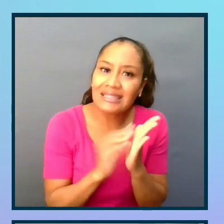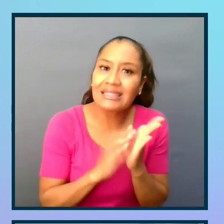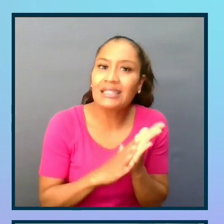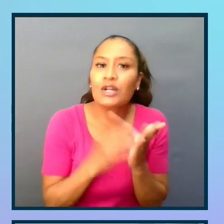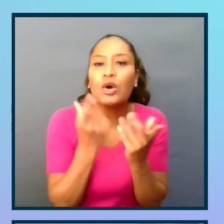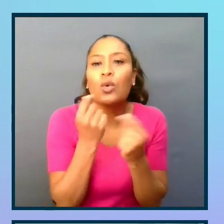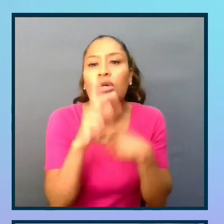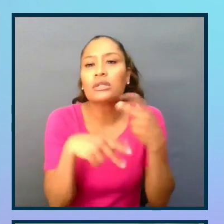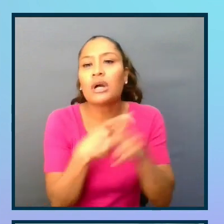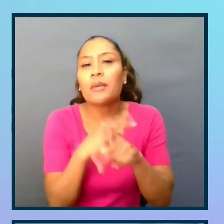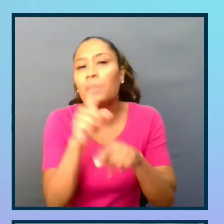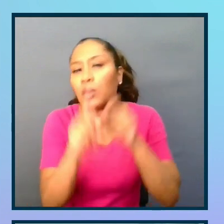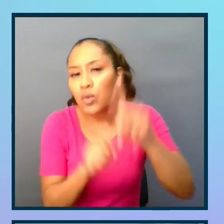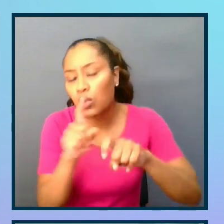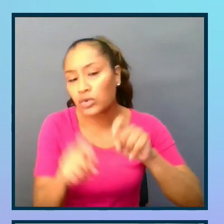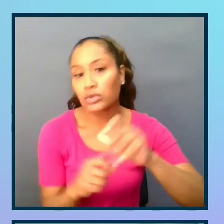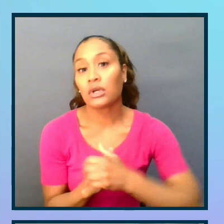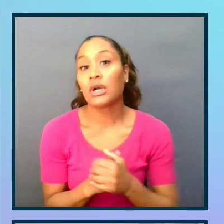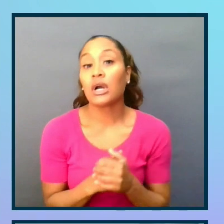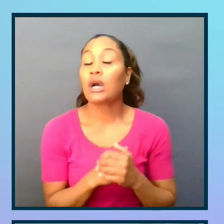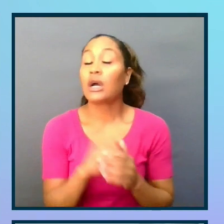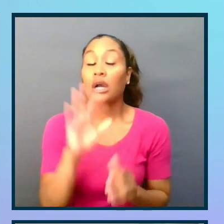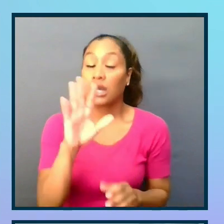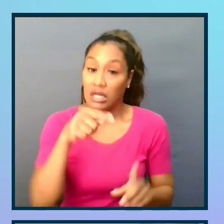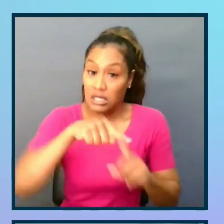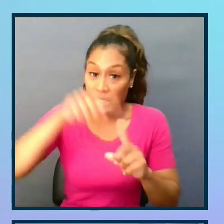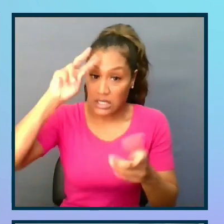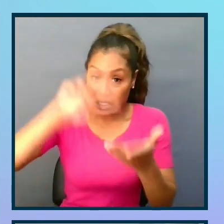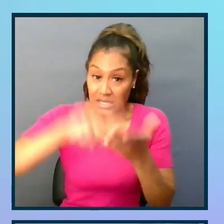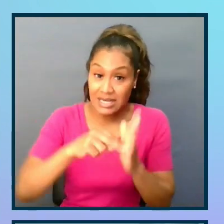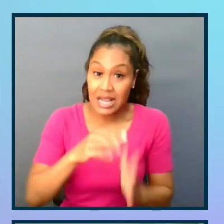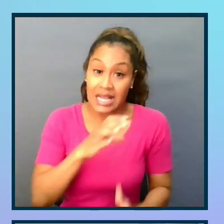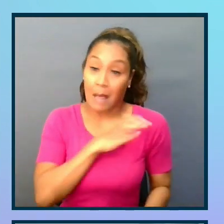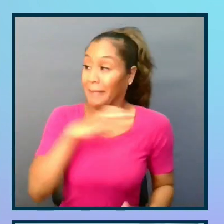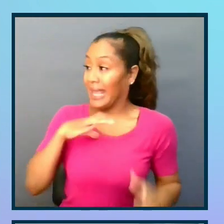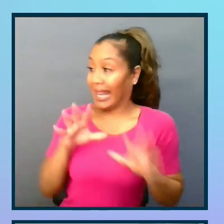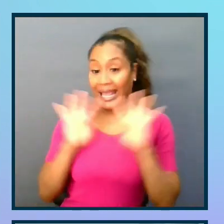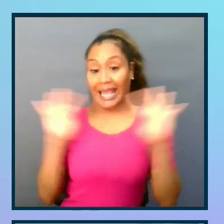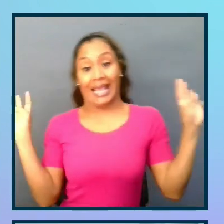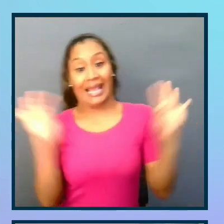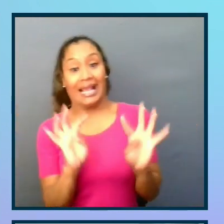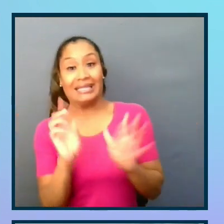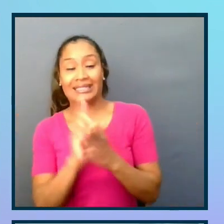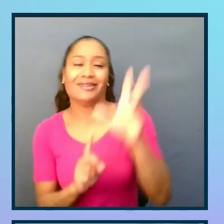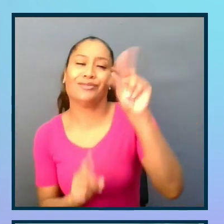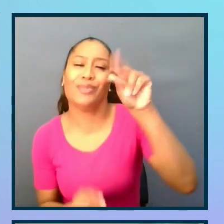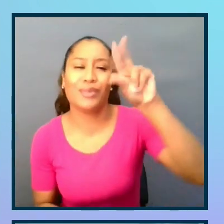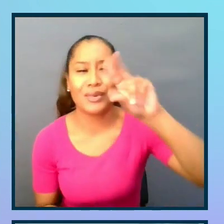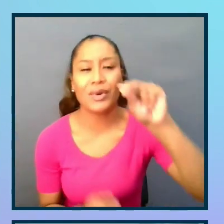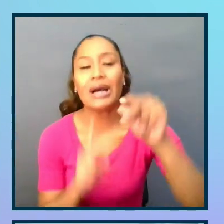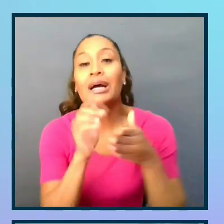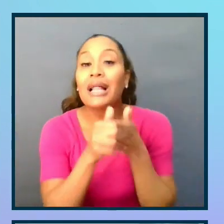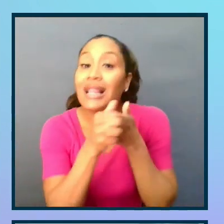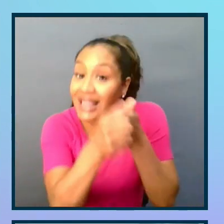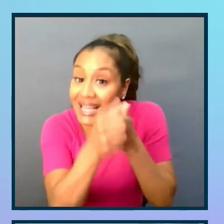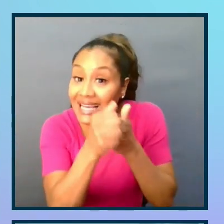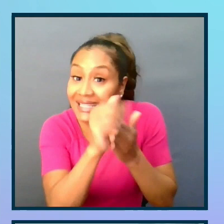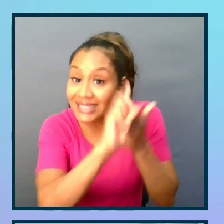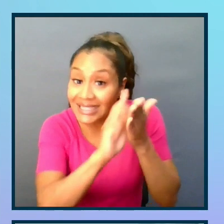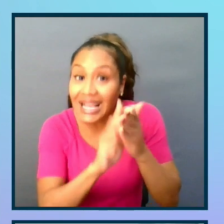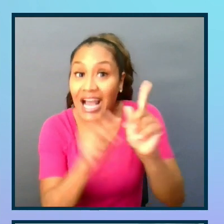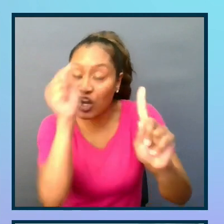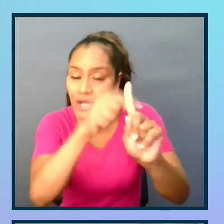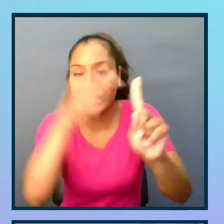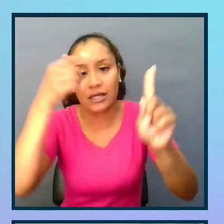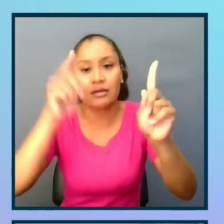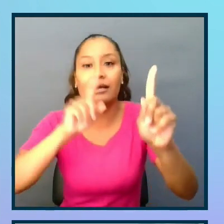necessary. What it's not is it's not really designed by committee. Ultimately, the lead designer who's working on it makes the calls